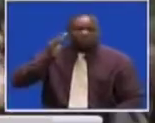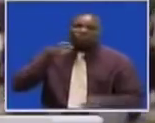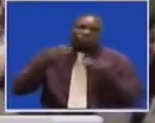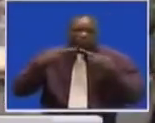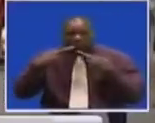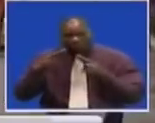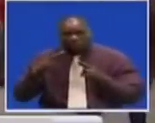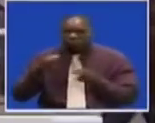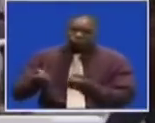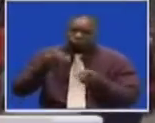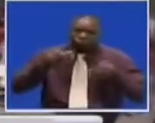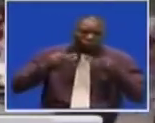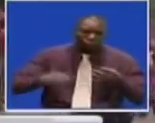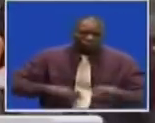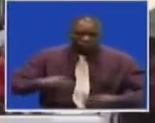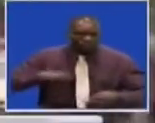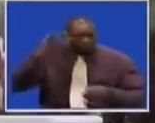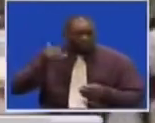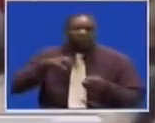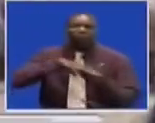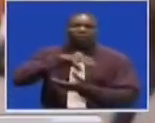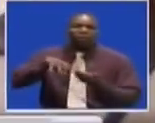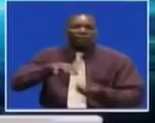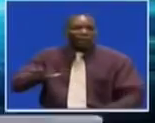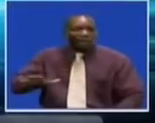results owing to violence.